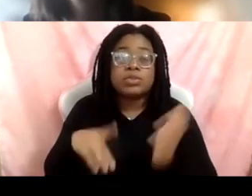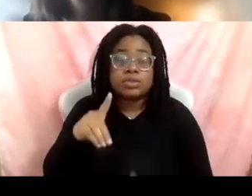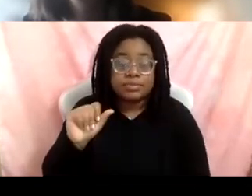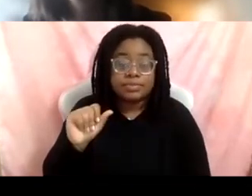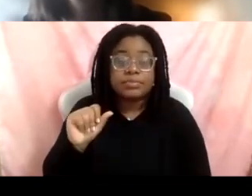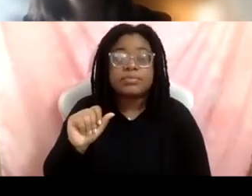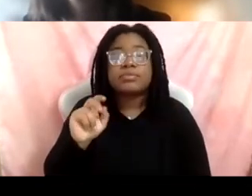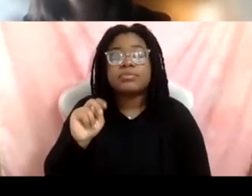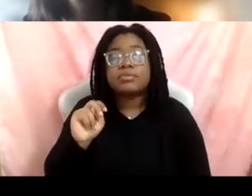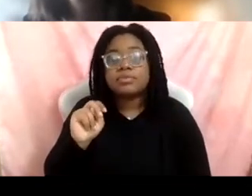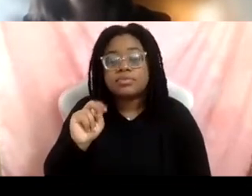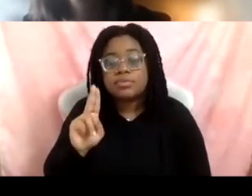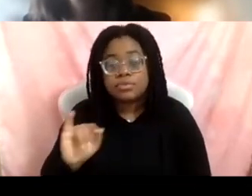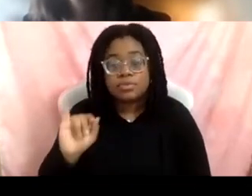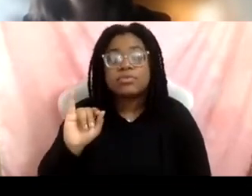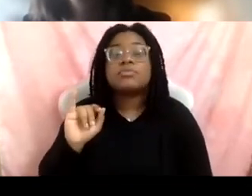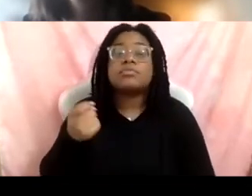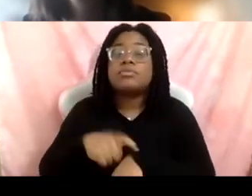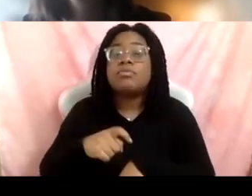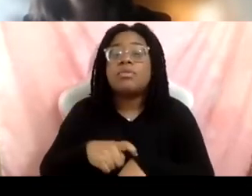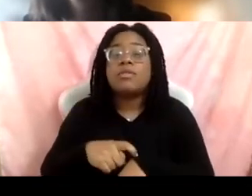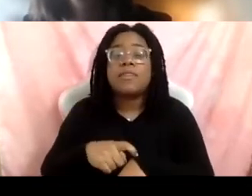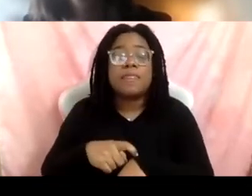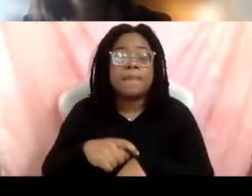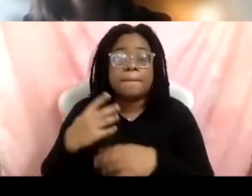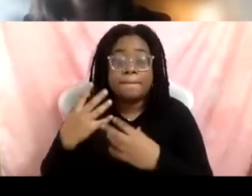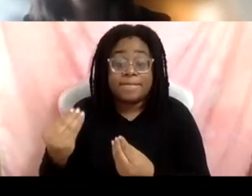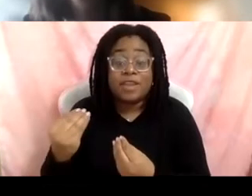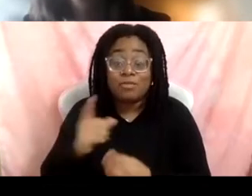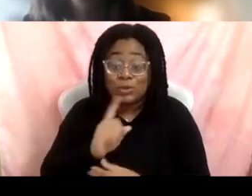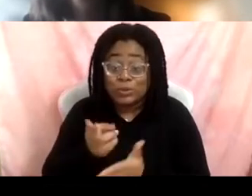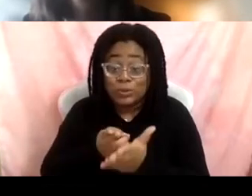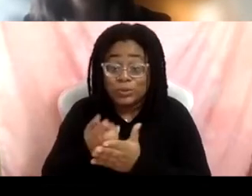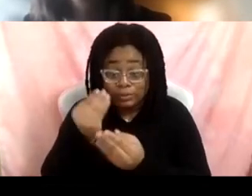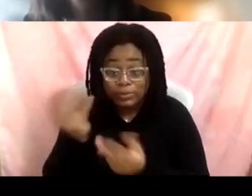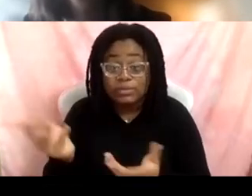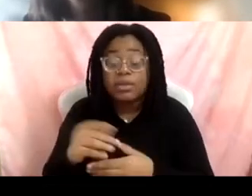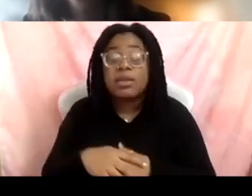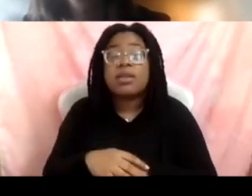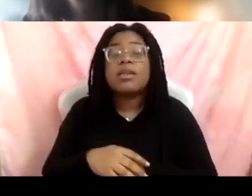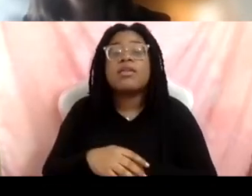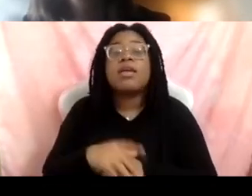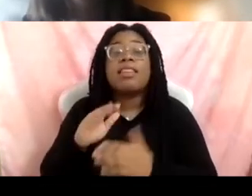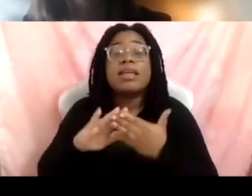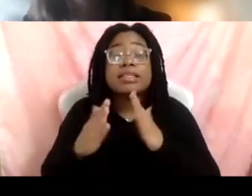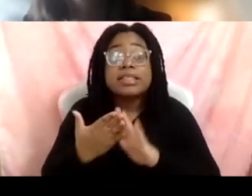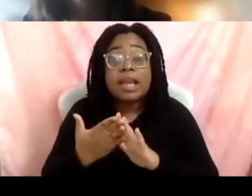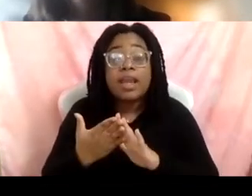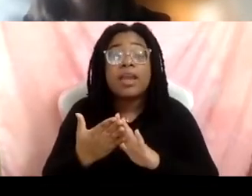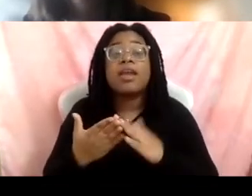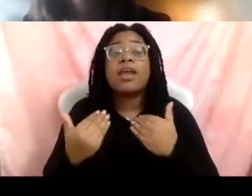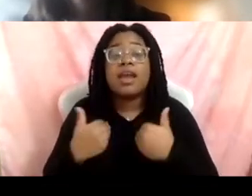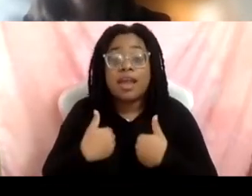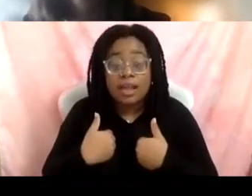NUI, and by the time I left there, it's a true story, the town actually had